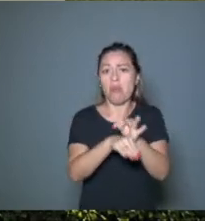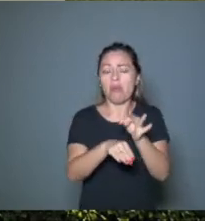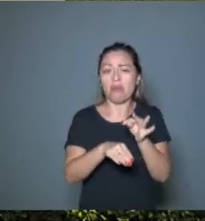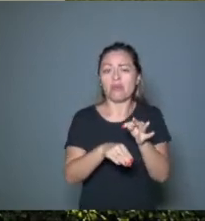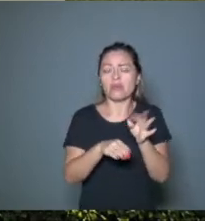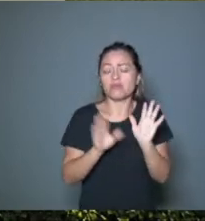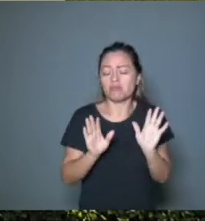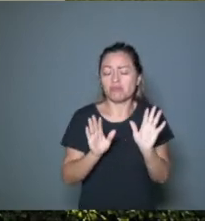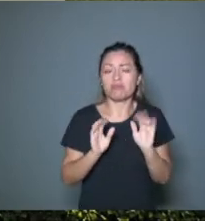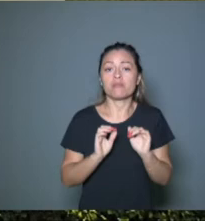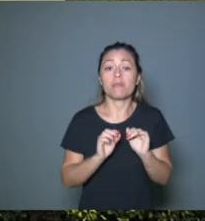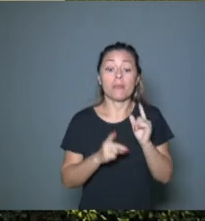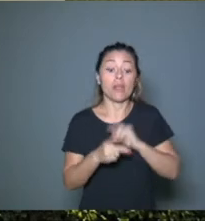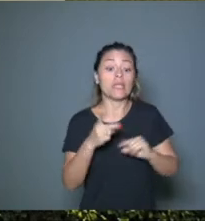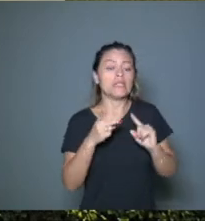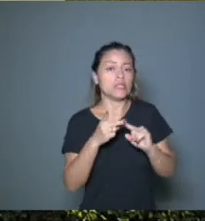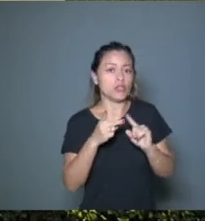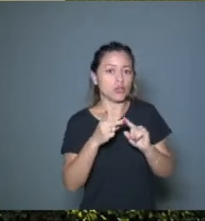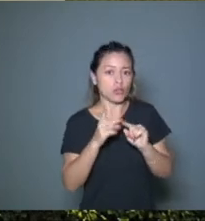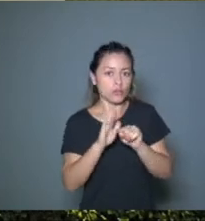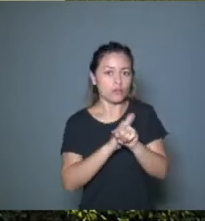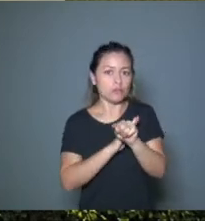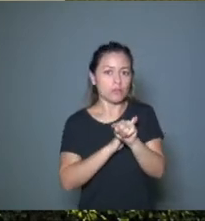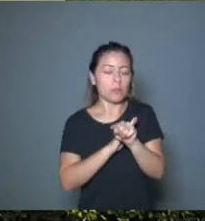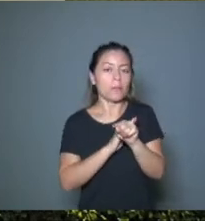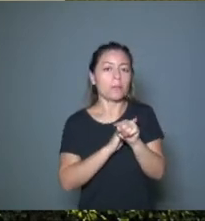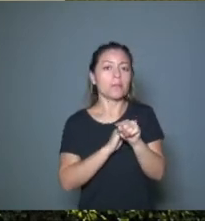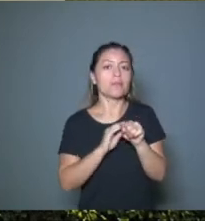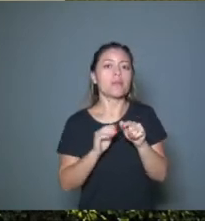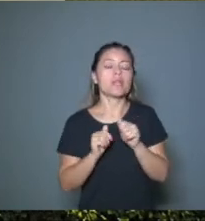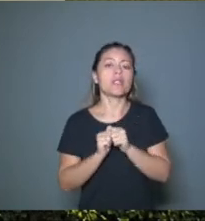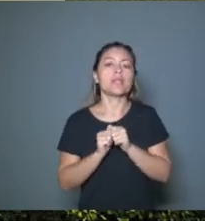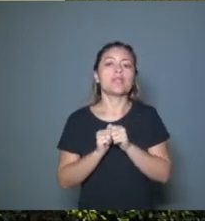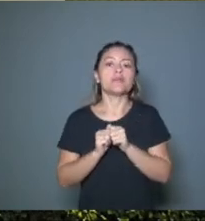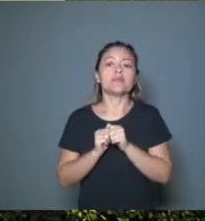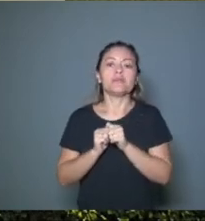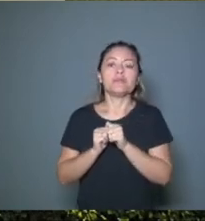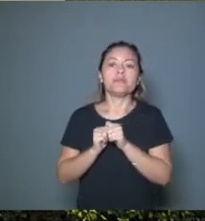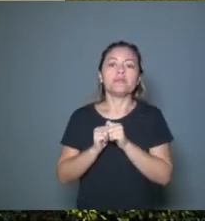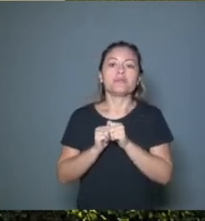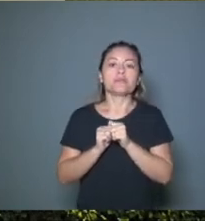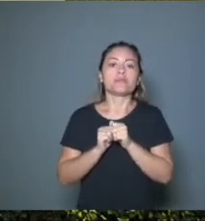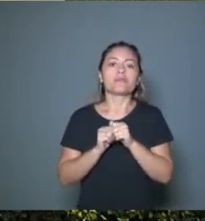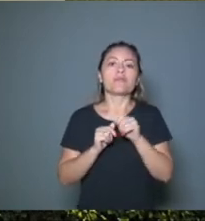market. And my second question